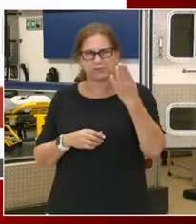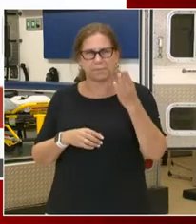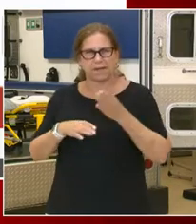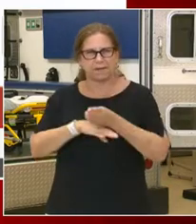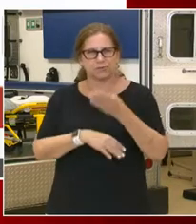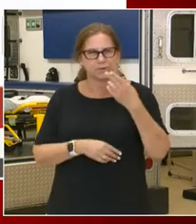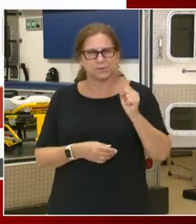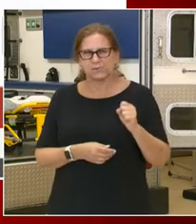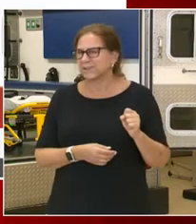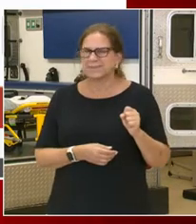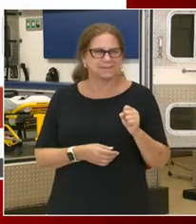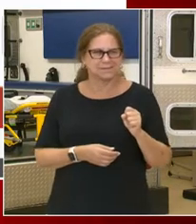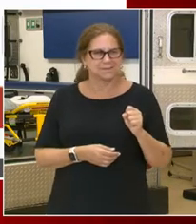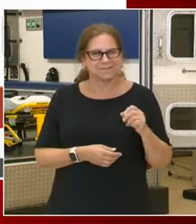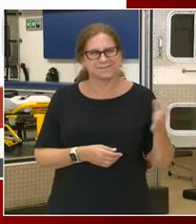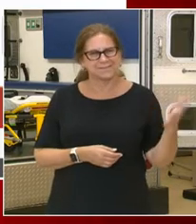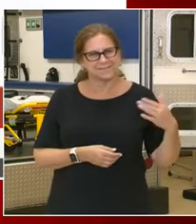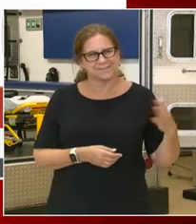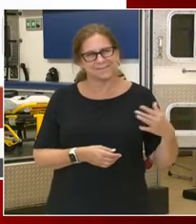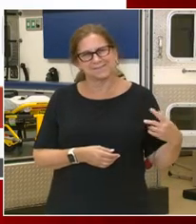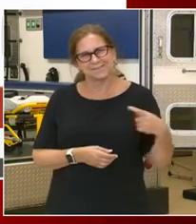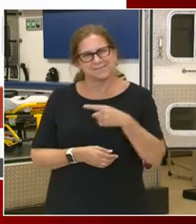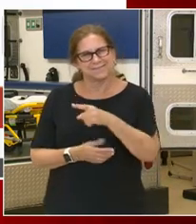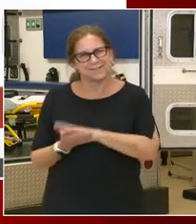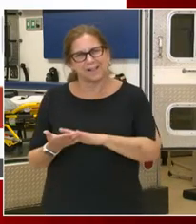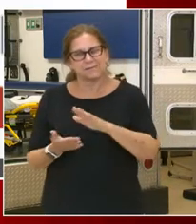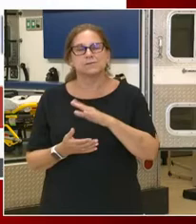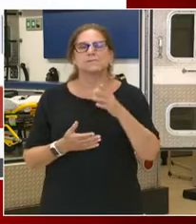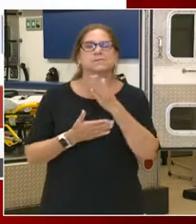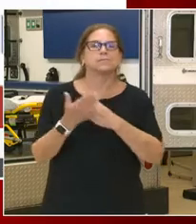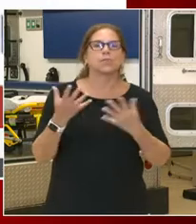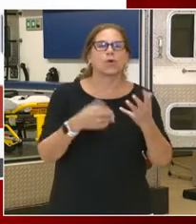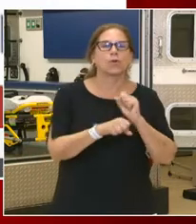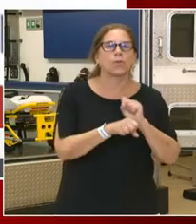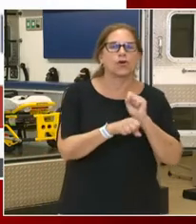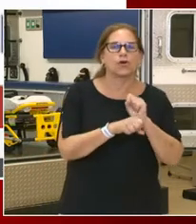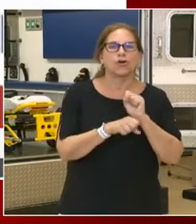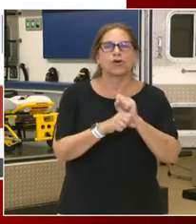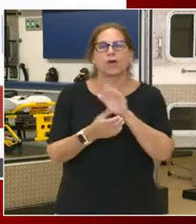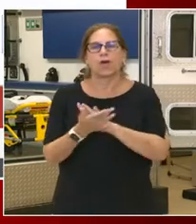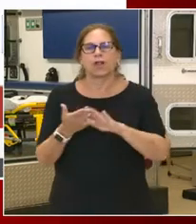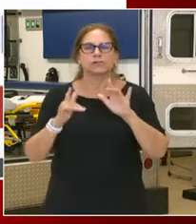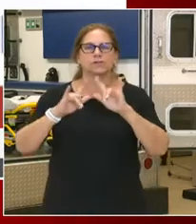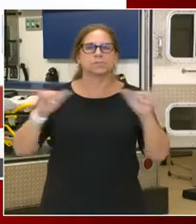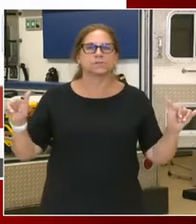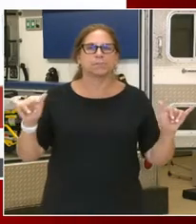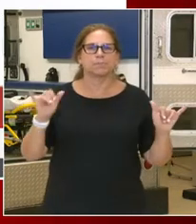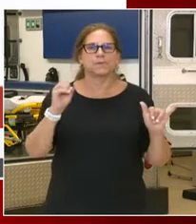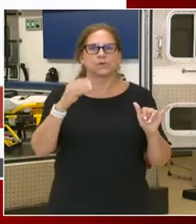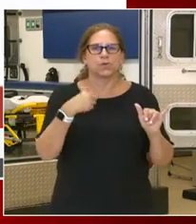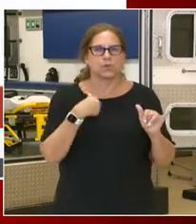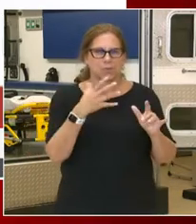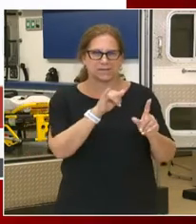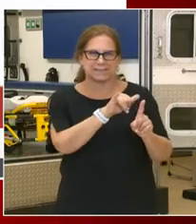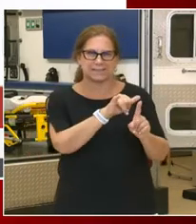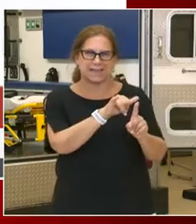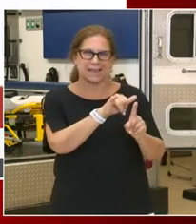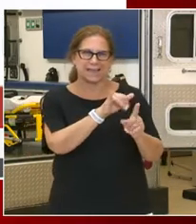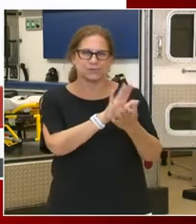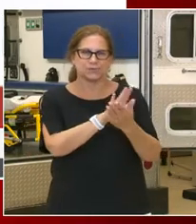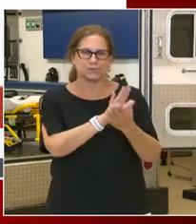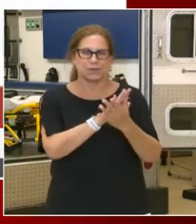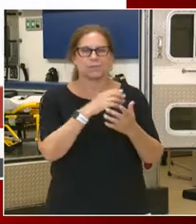BAs. And we're finding ways to ensure that all of those pathways are strengthened through this budget. We're making specific investments in all